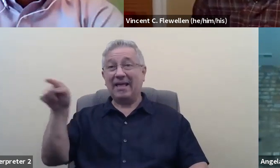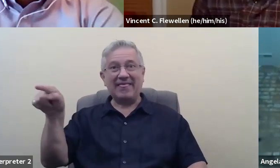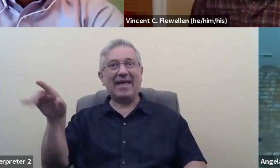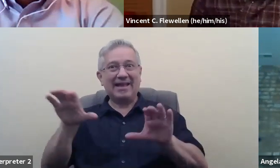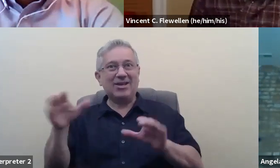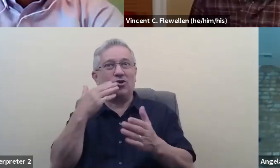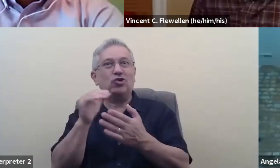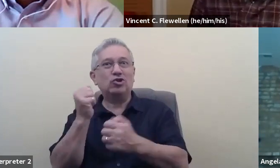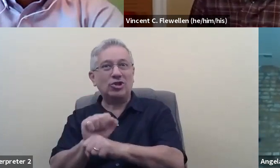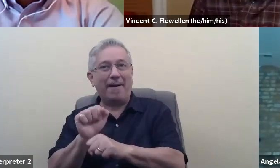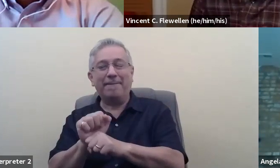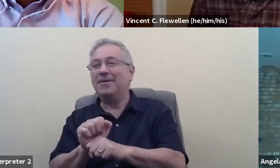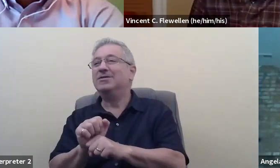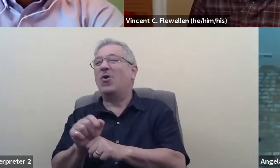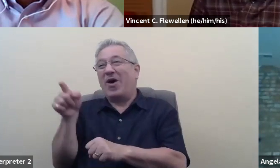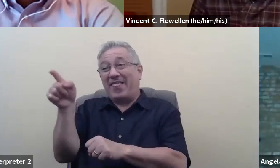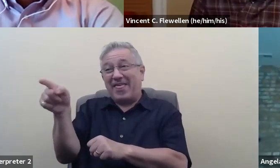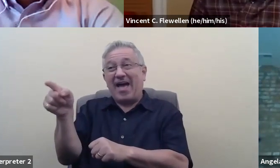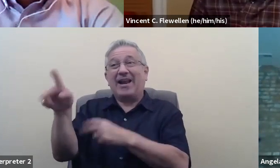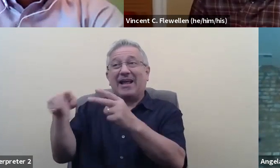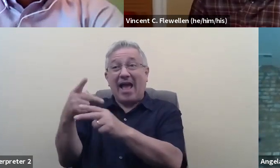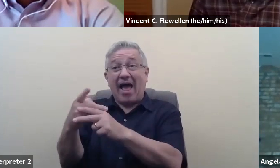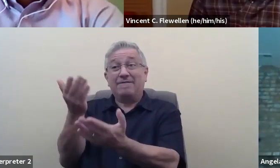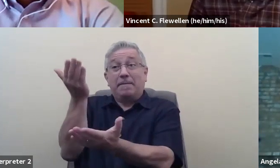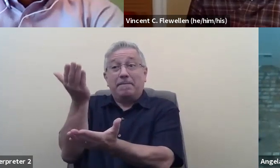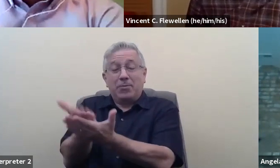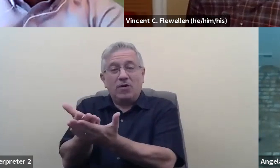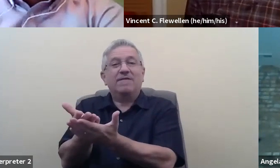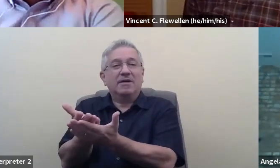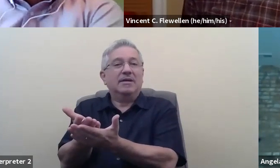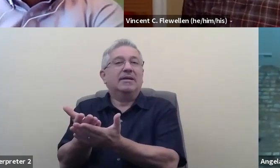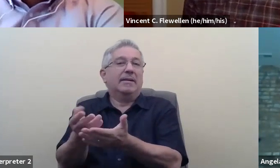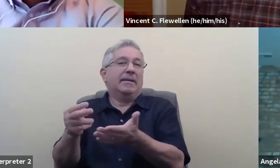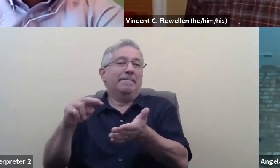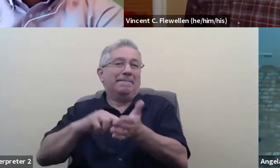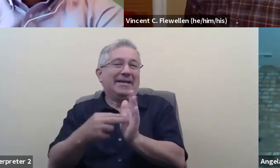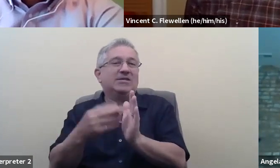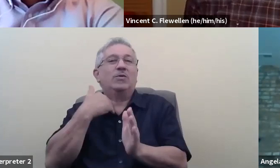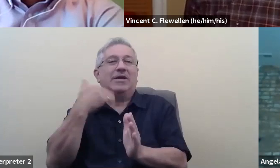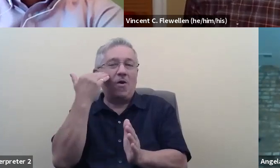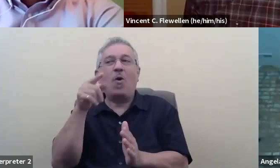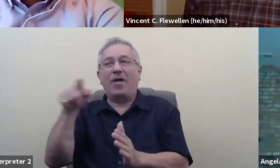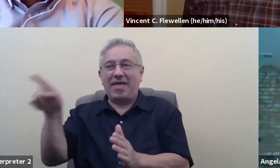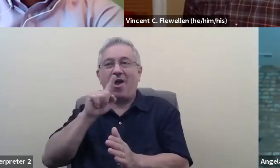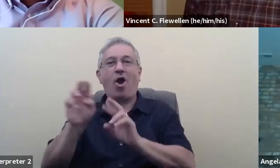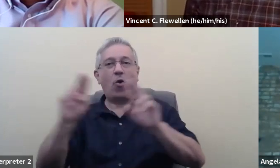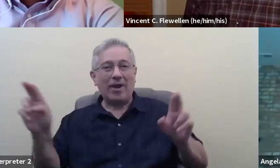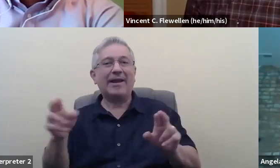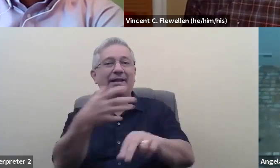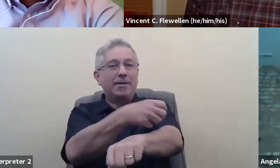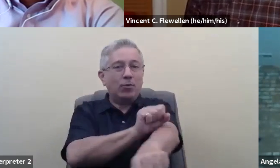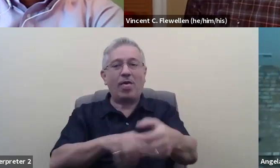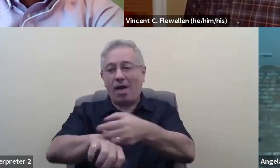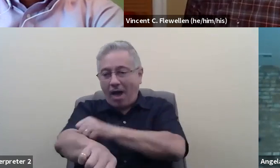done. Honestly, that's the key, right? And so it goes back to the point of the business case, right? What are employees looking for, and bringing that information